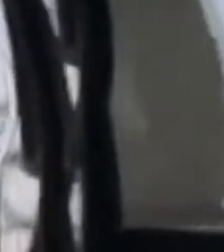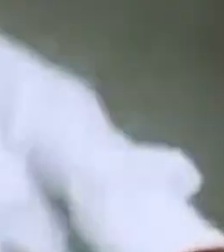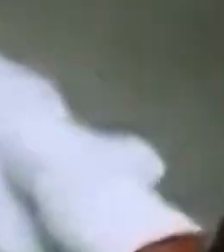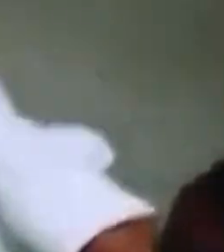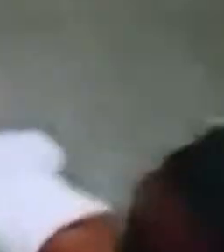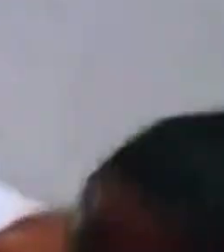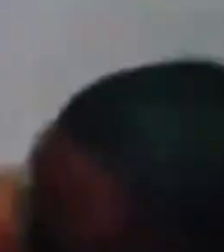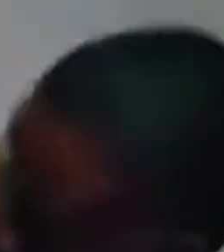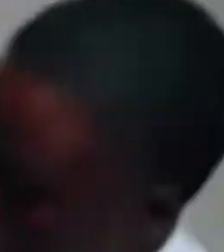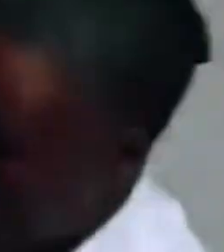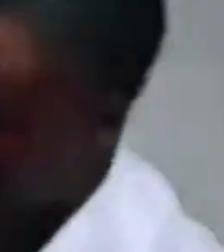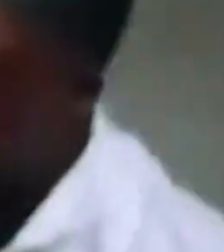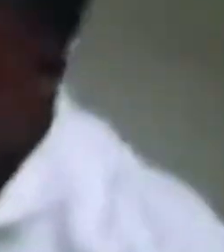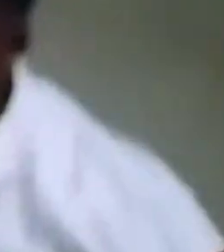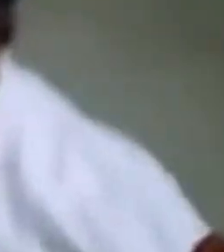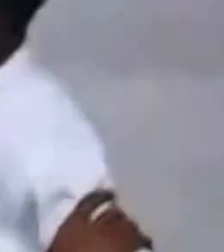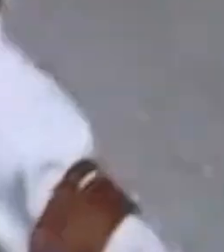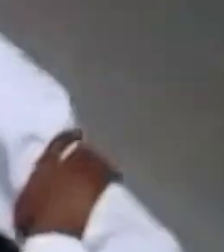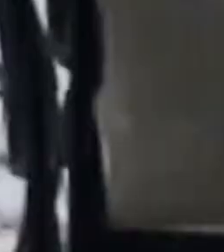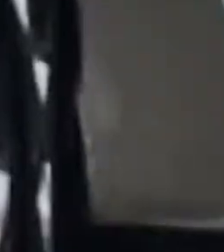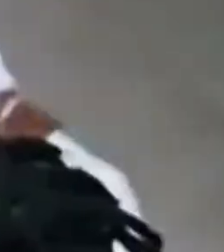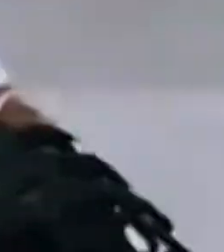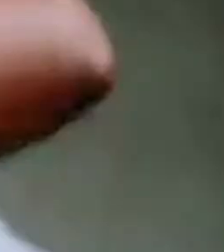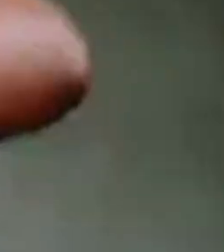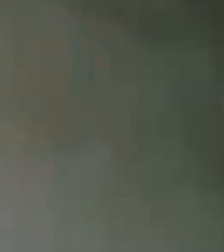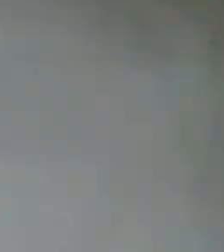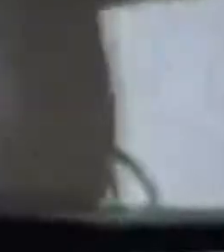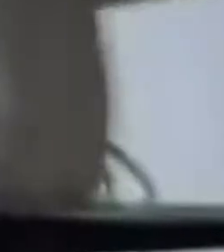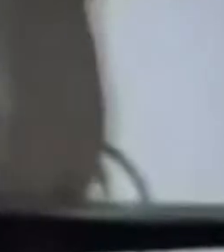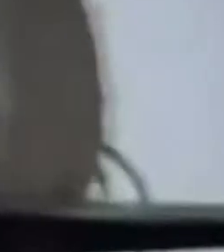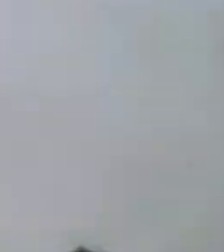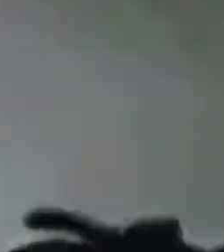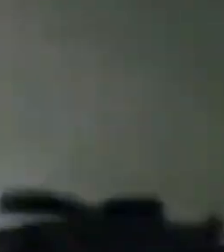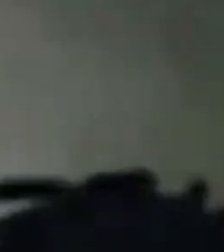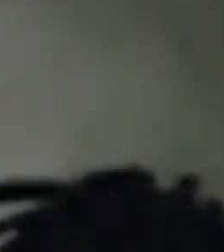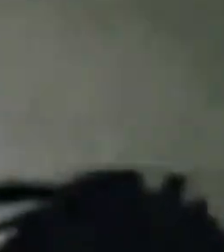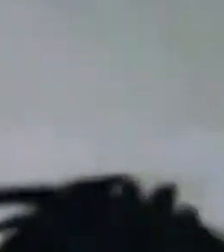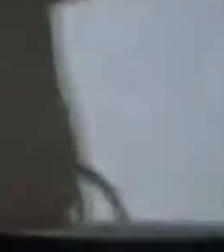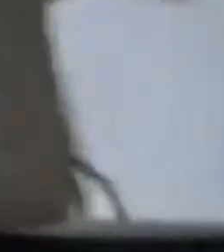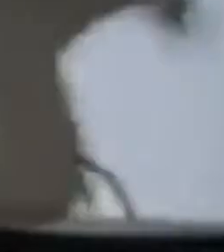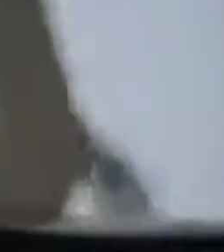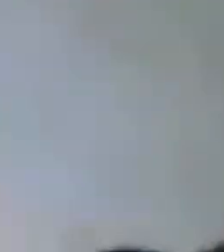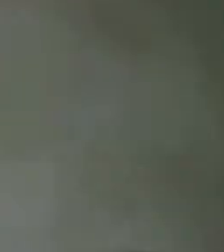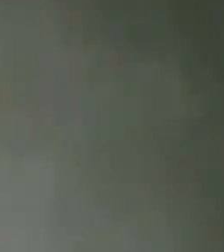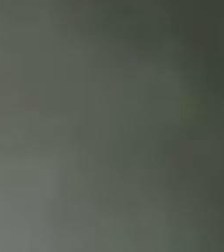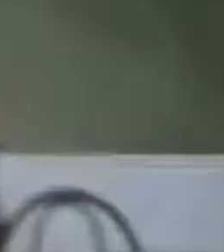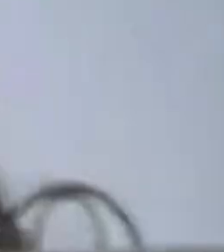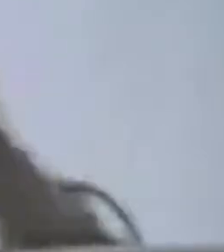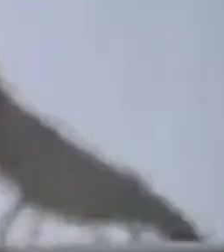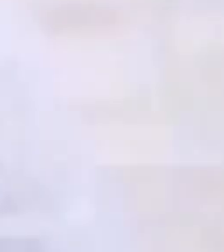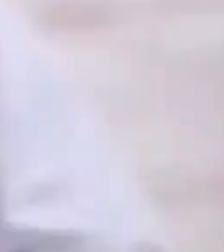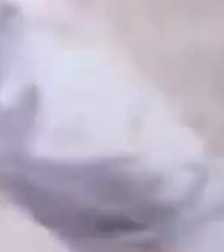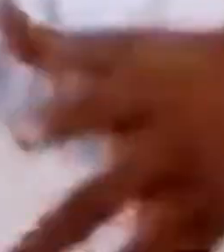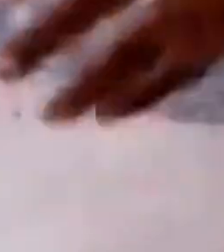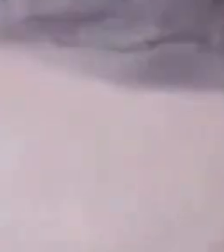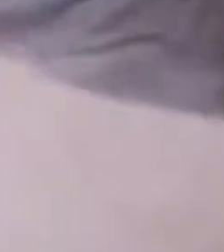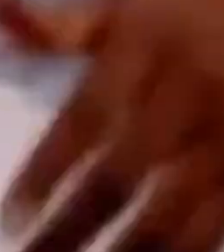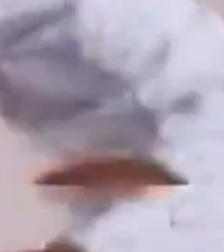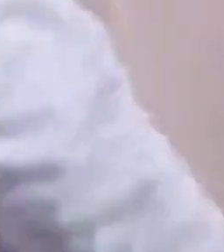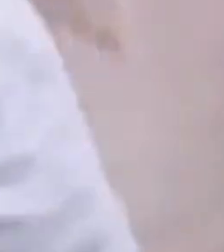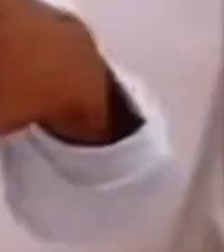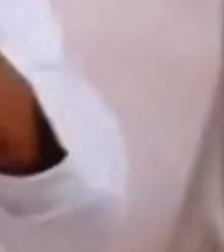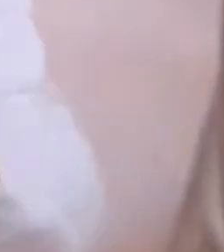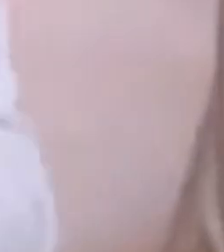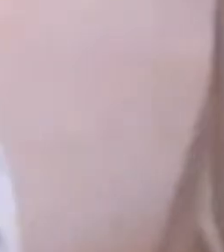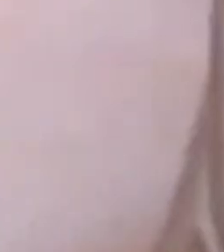faith finds a place to roll so grace shines. Cause kingdom life is meant to be lived on both sides of the veil at the same time. When I'm a